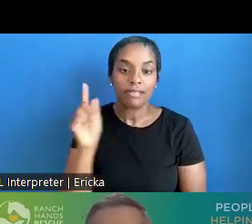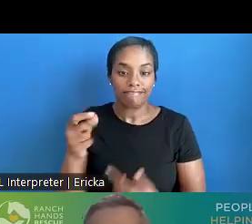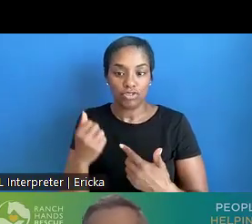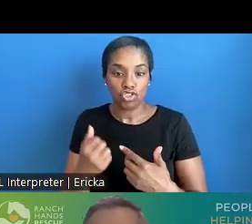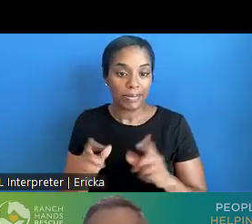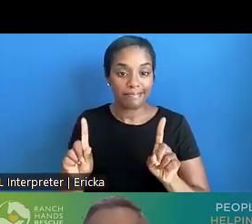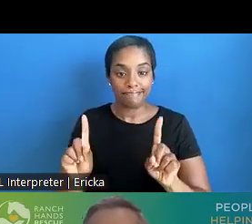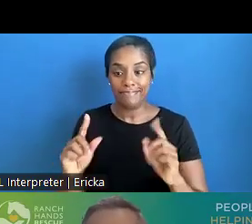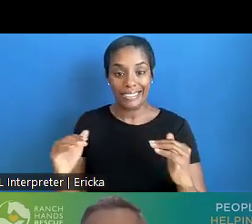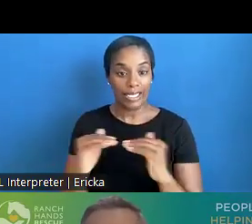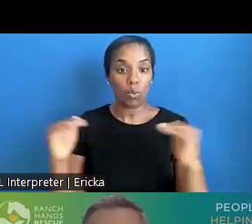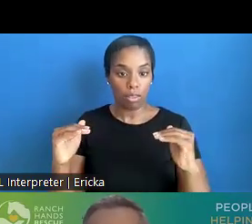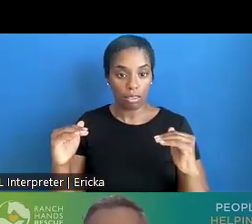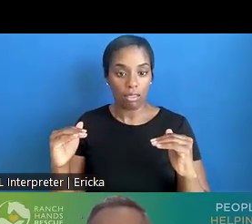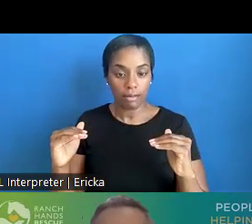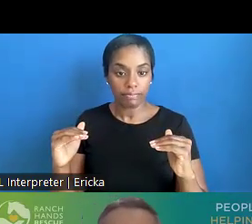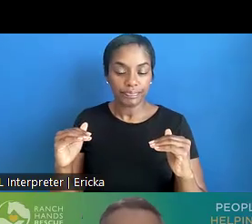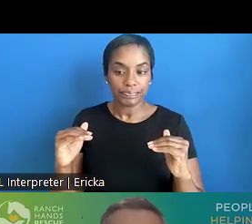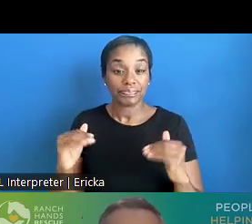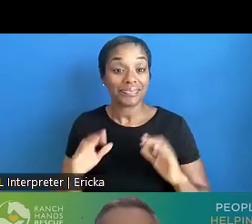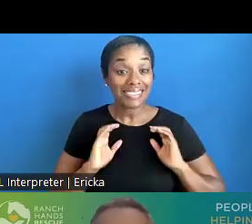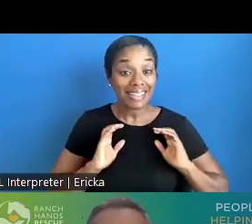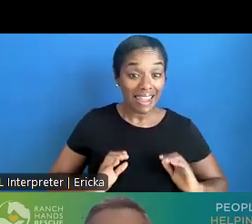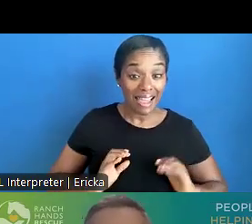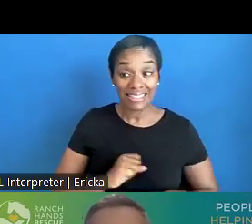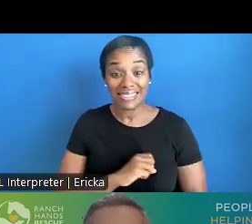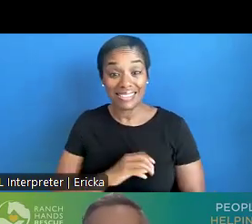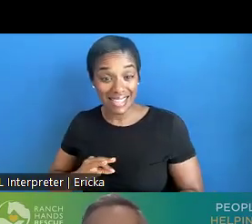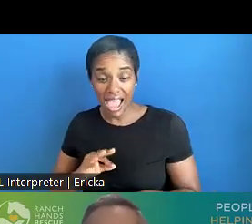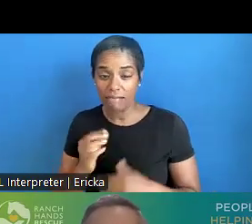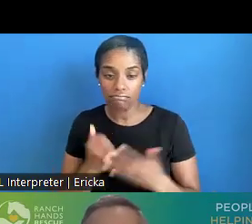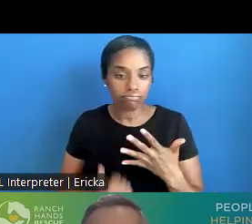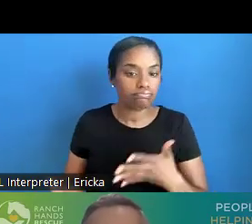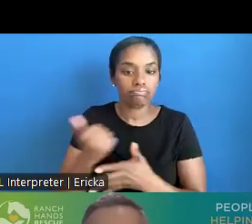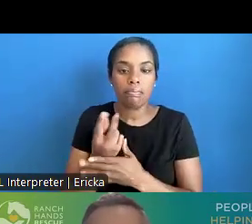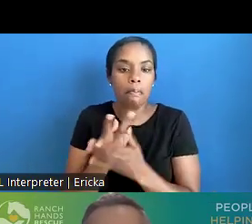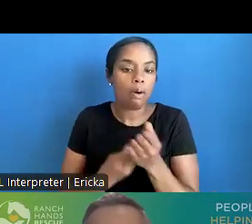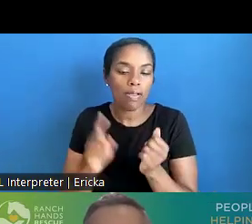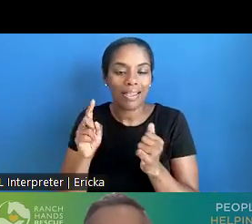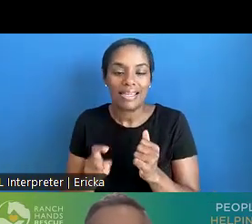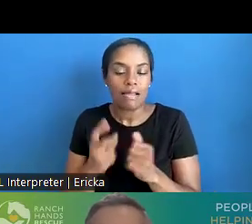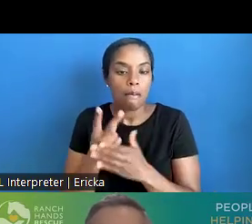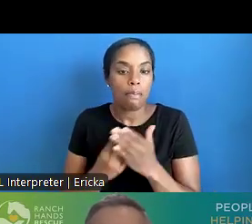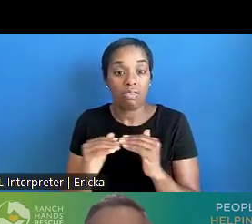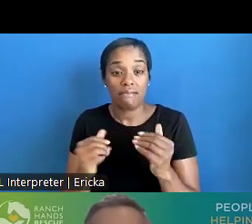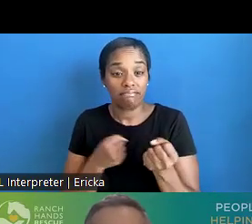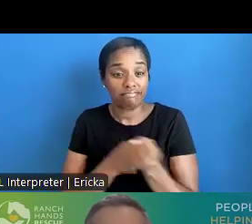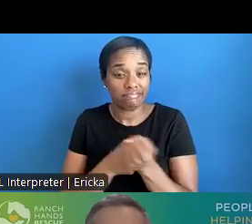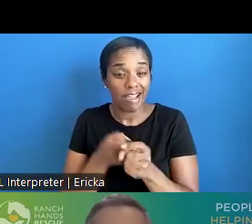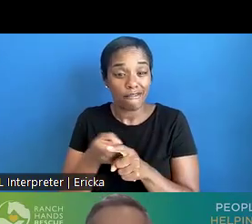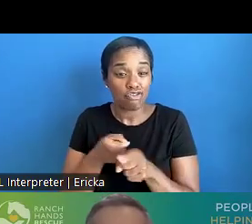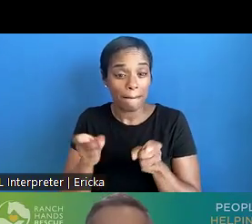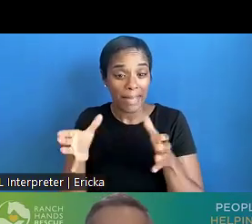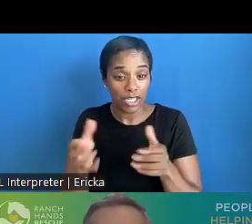one. The clients, the staff, they both need the same level of support from management, and they both need the same level